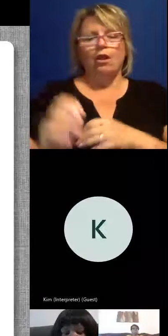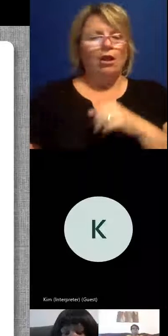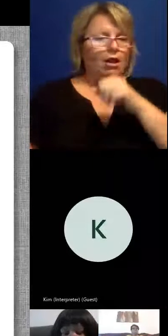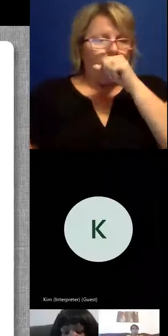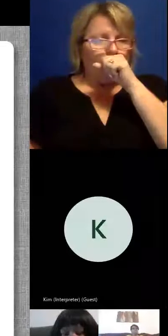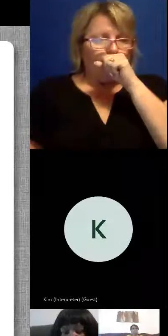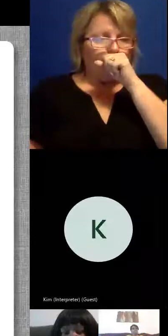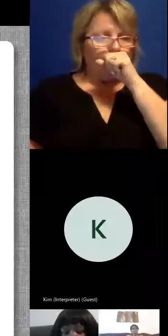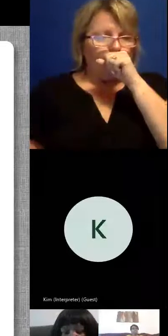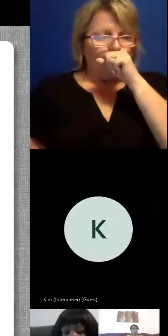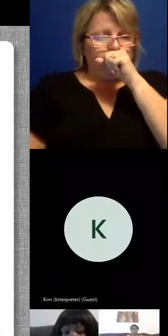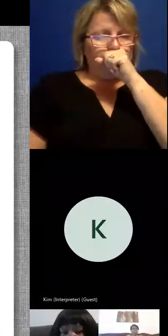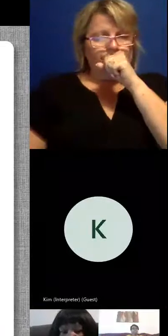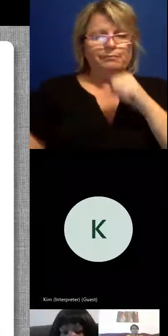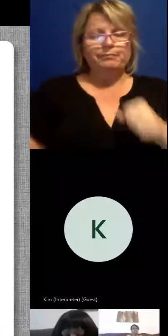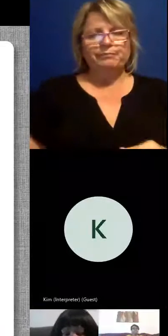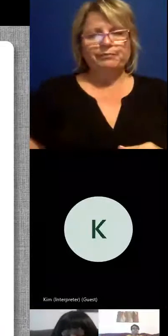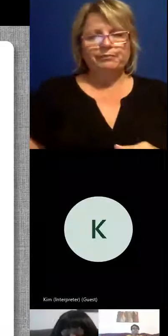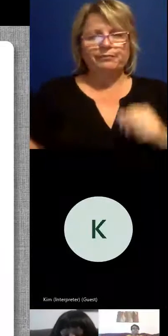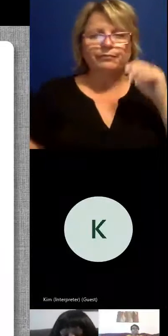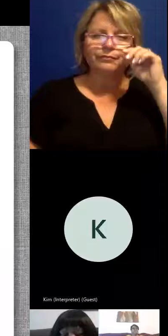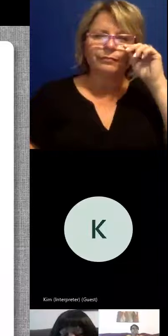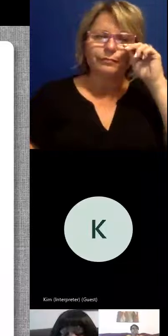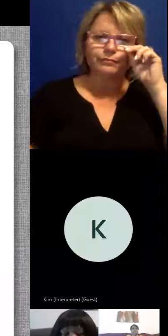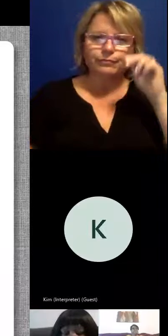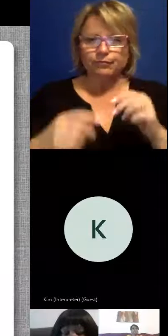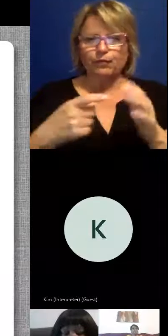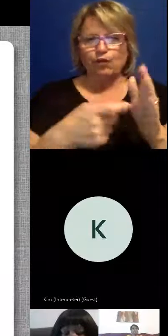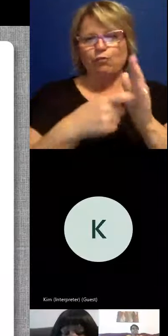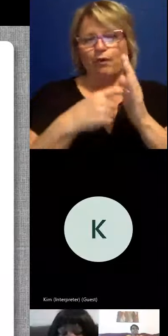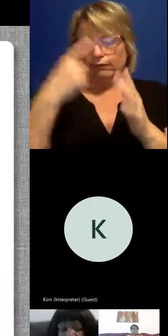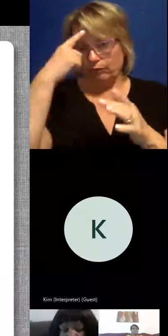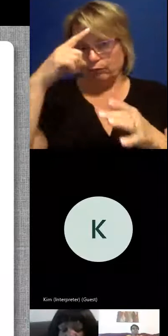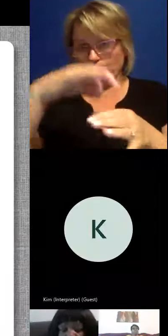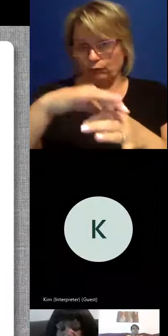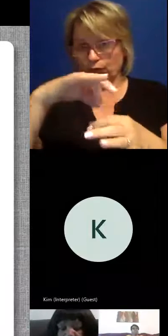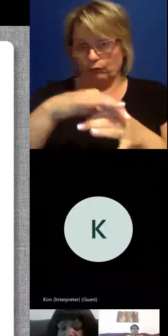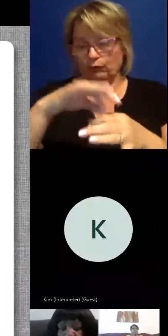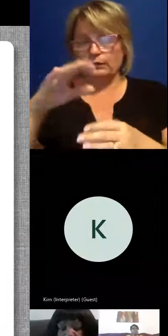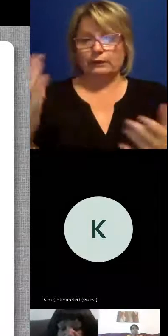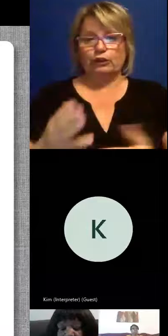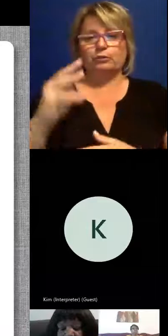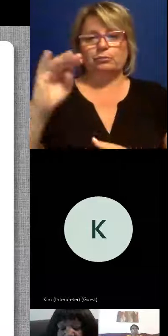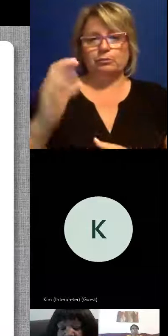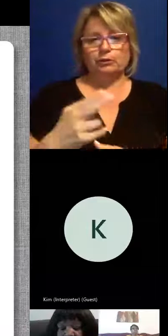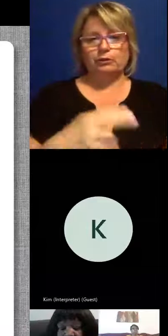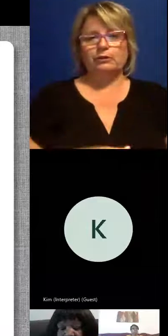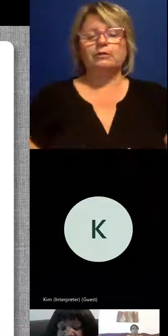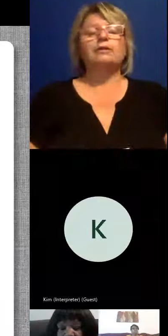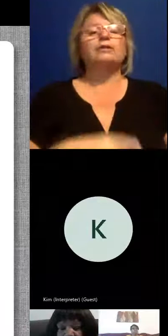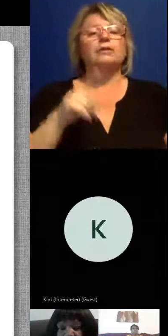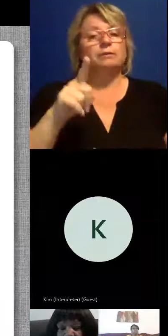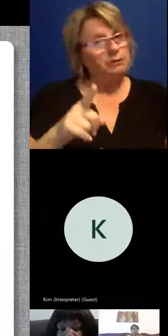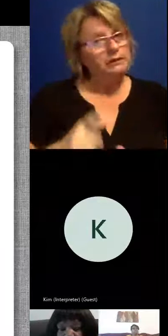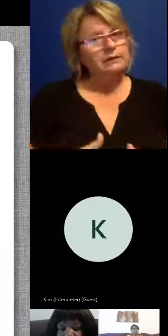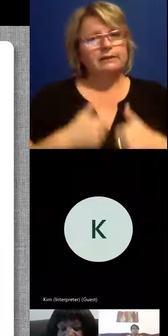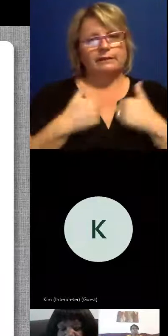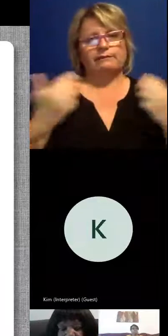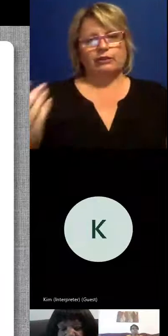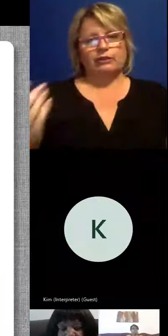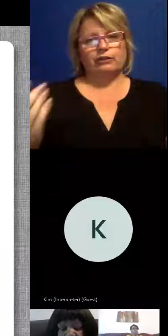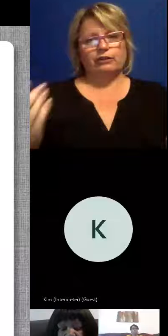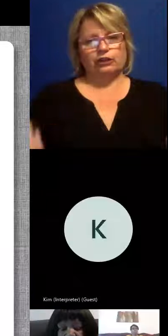Requirements for being able to register to vote in Michigan are: you need to be a